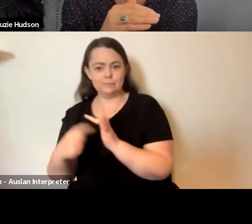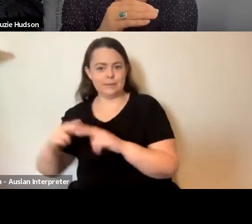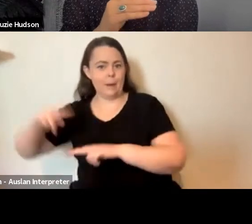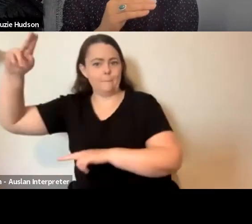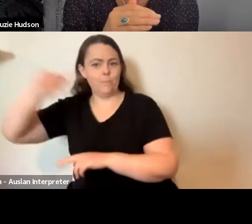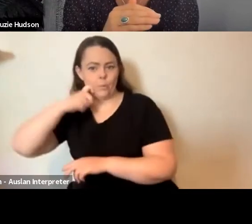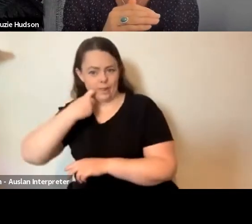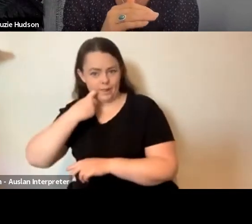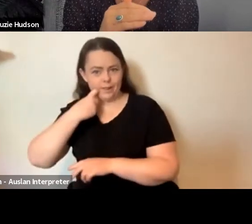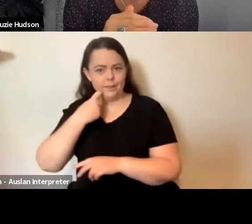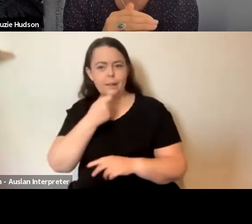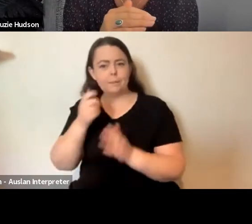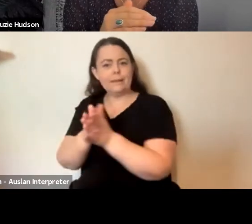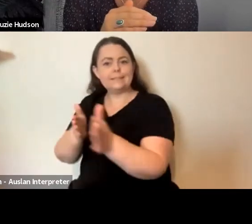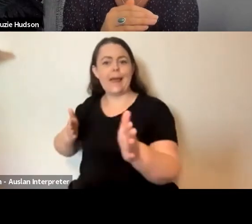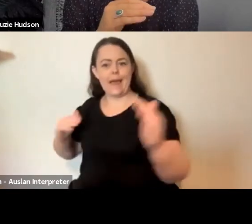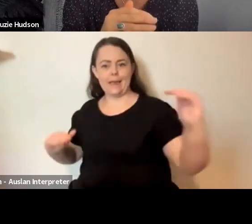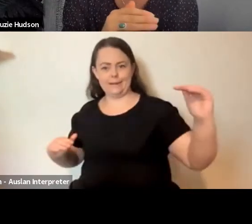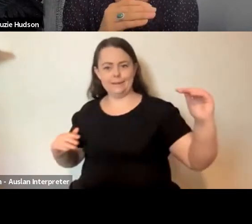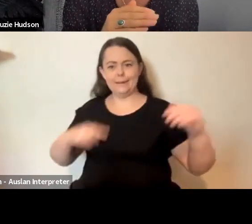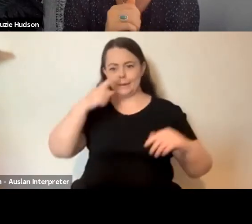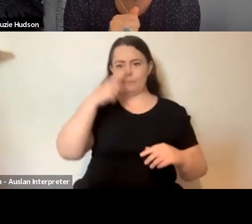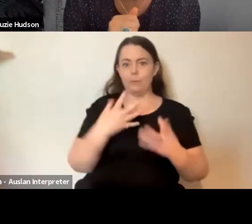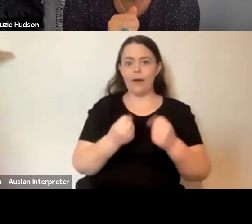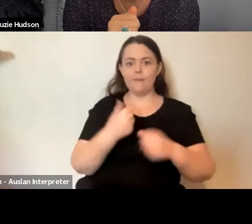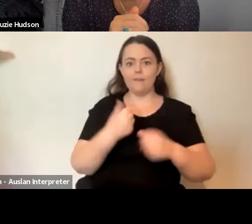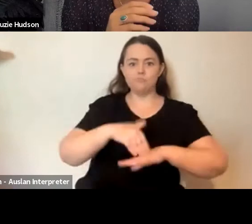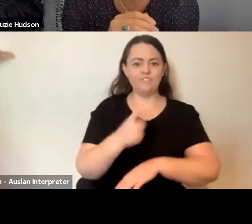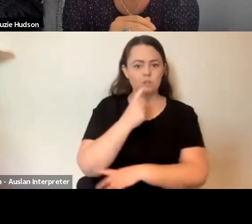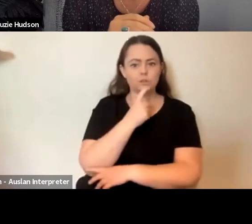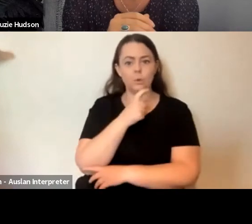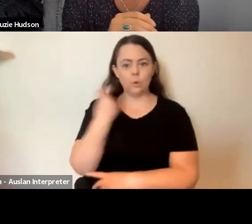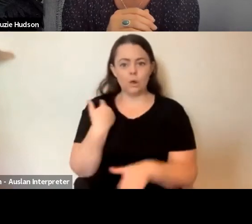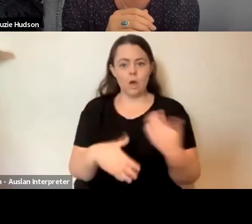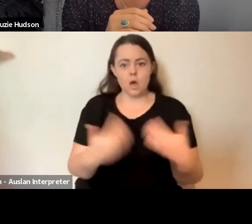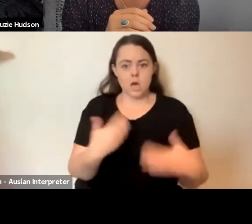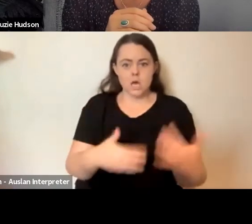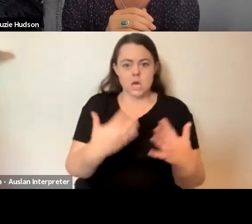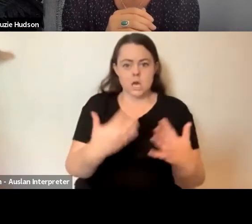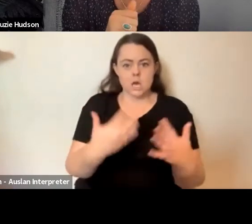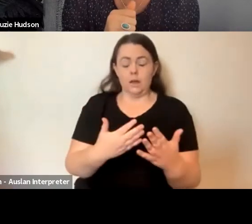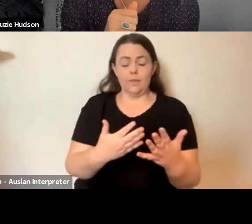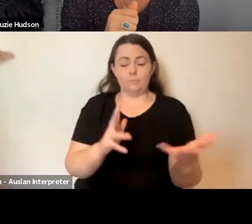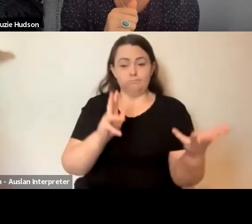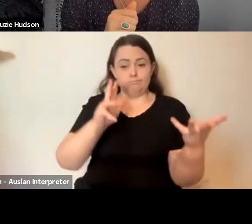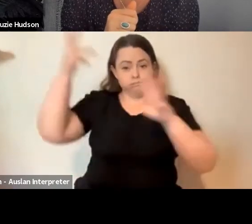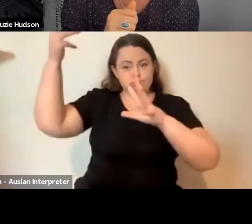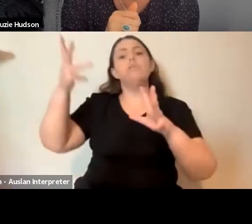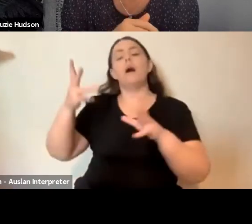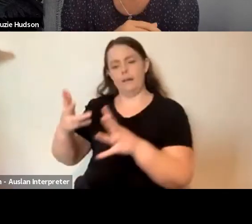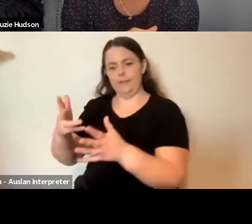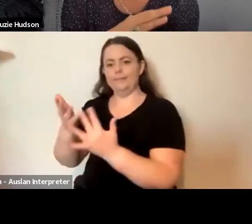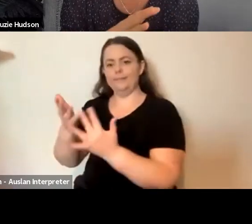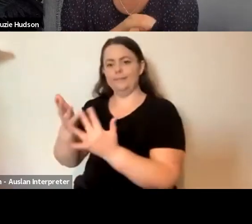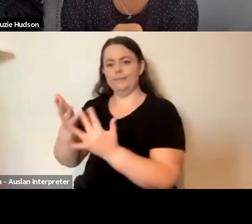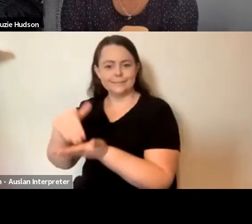very good example too of perhaps where we didn't quite get it right in terms of the should I say, sort